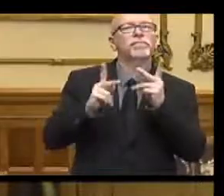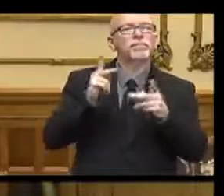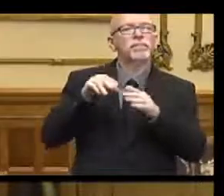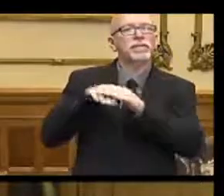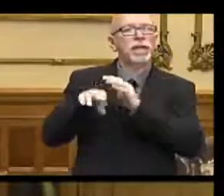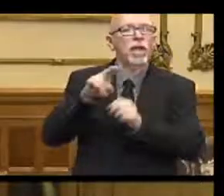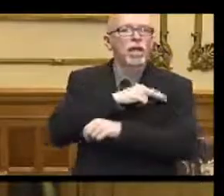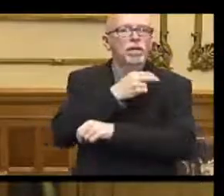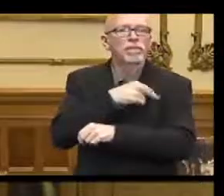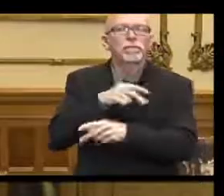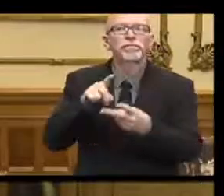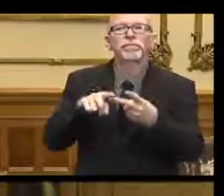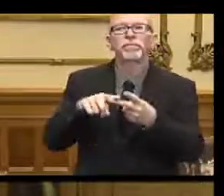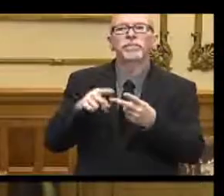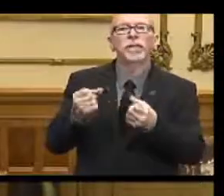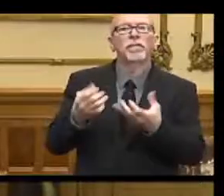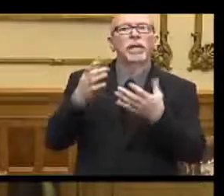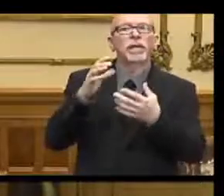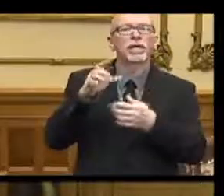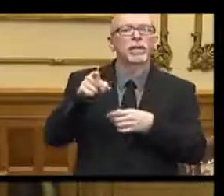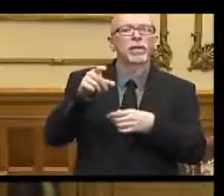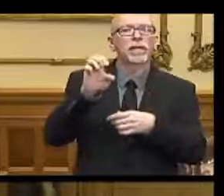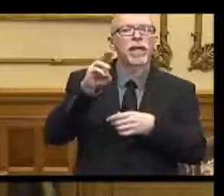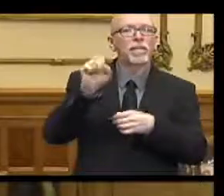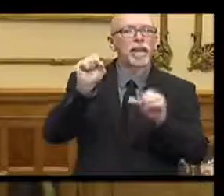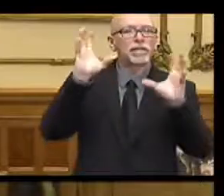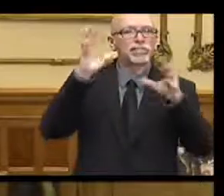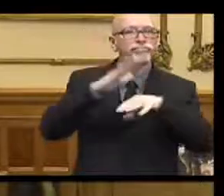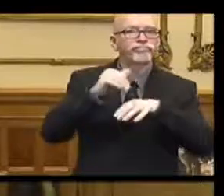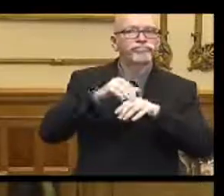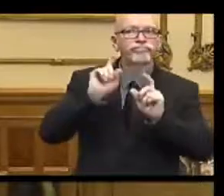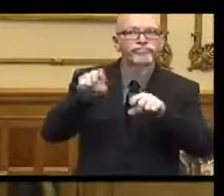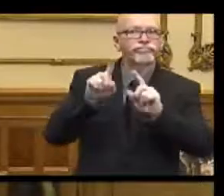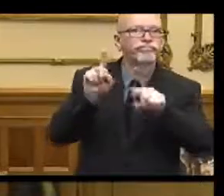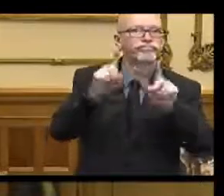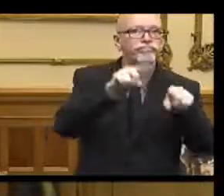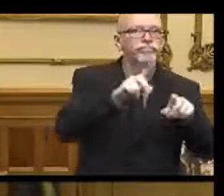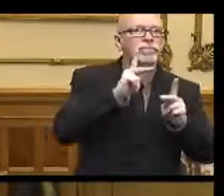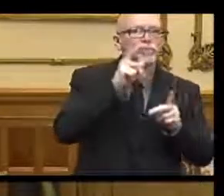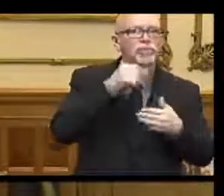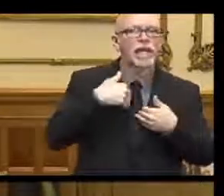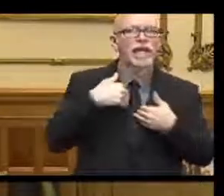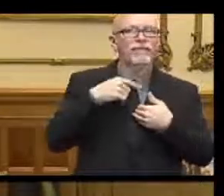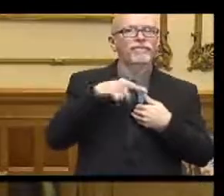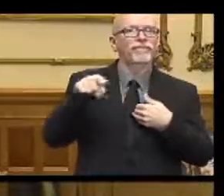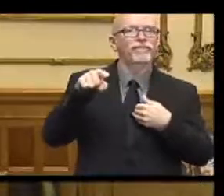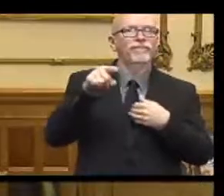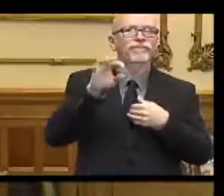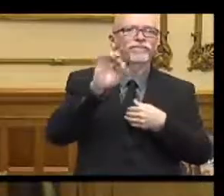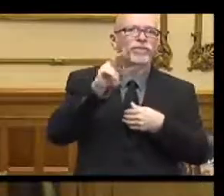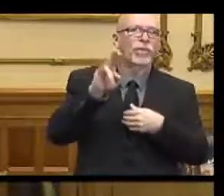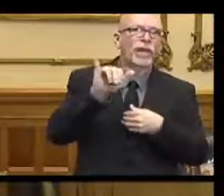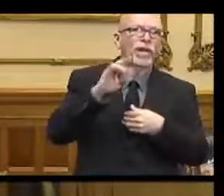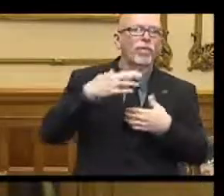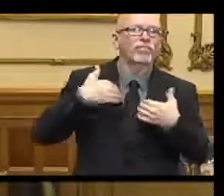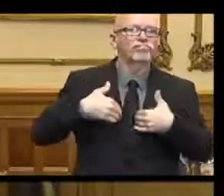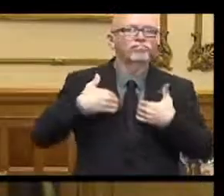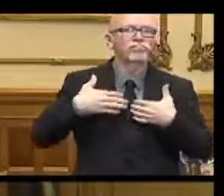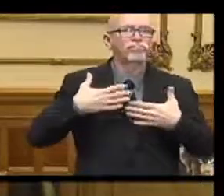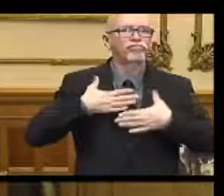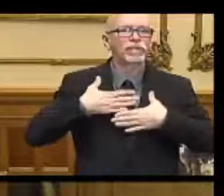to the hospital, number of EMS runs that we have for people that have these type of flu-like or respiratory